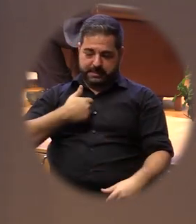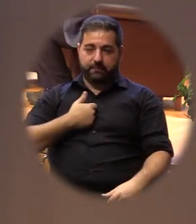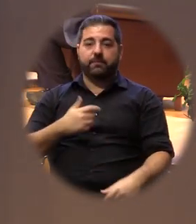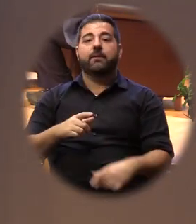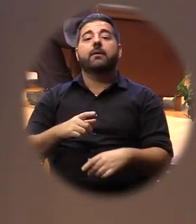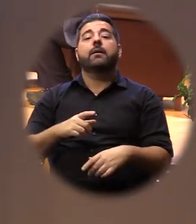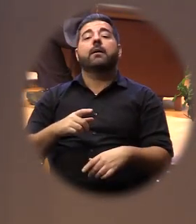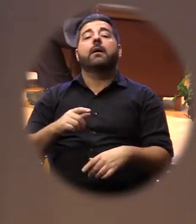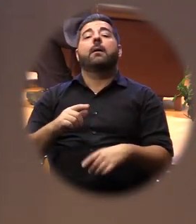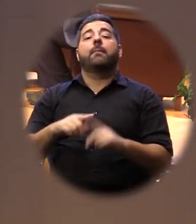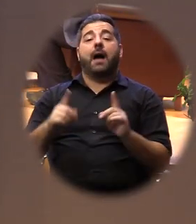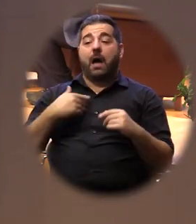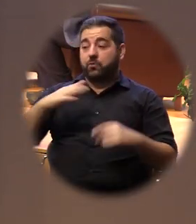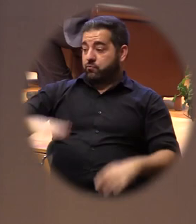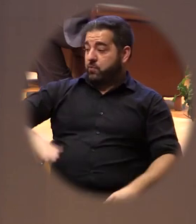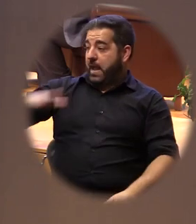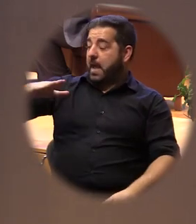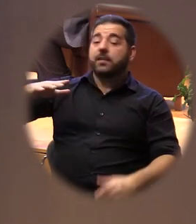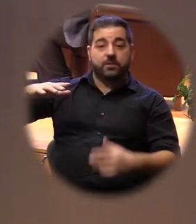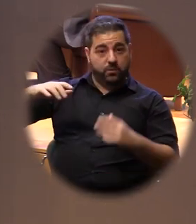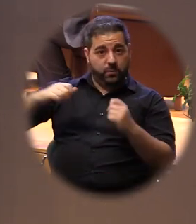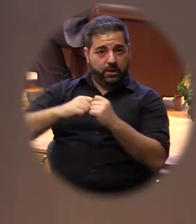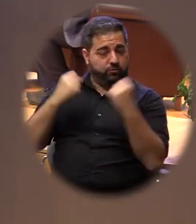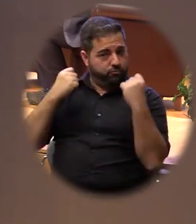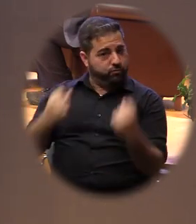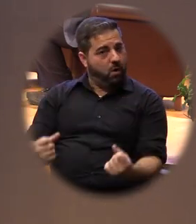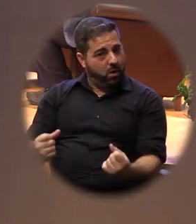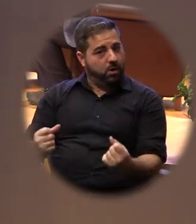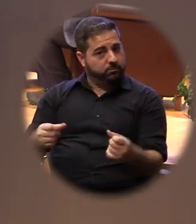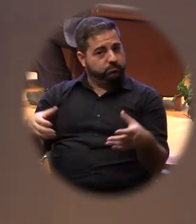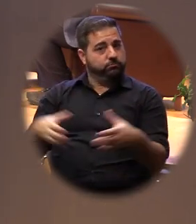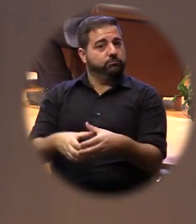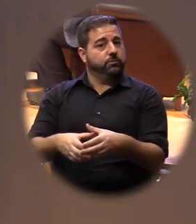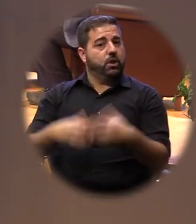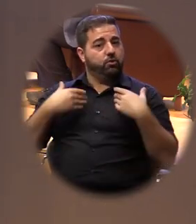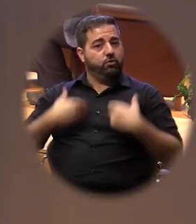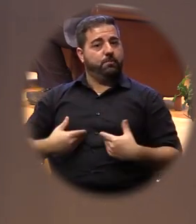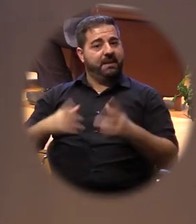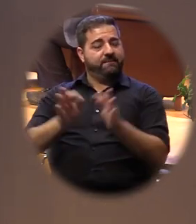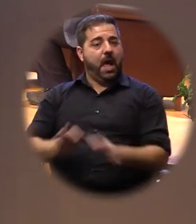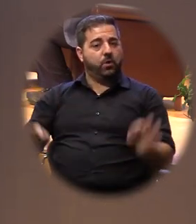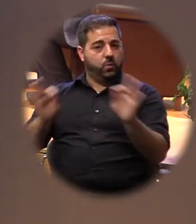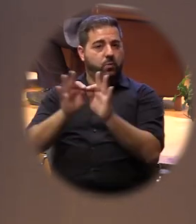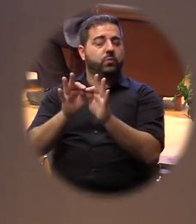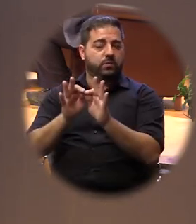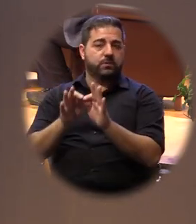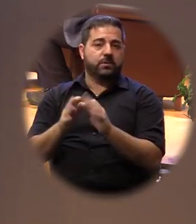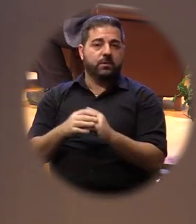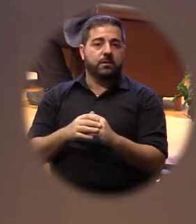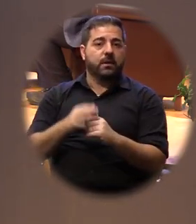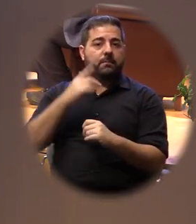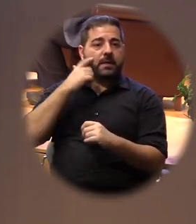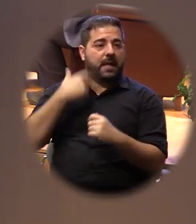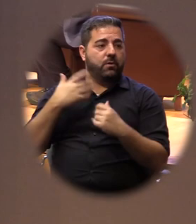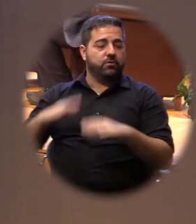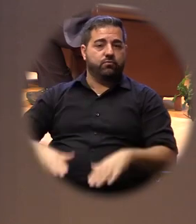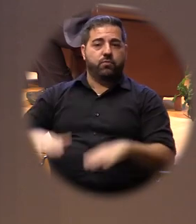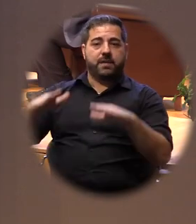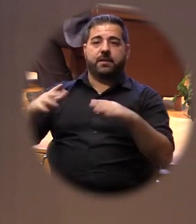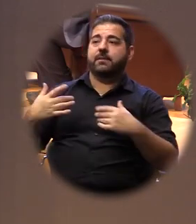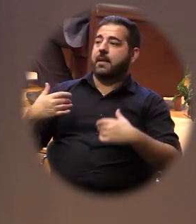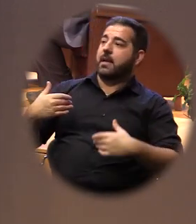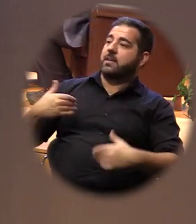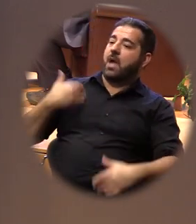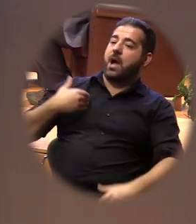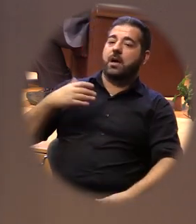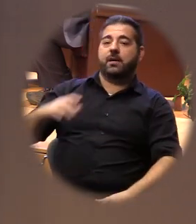I certainly was raised with a very strong set of human values, because I was raised as a young